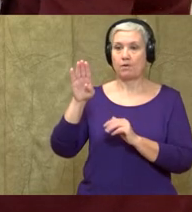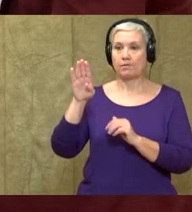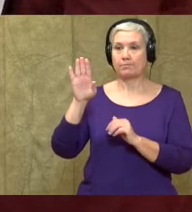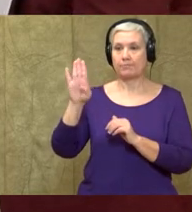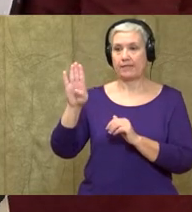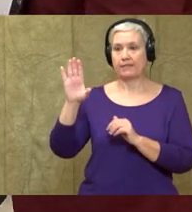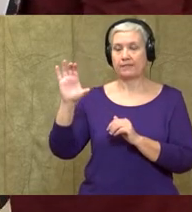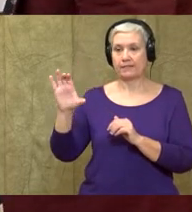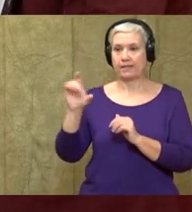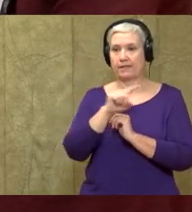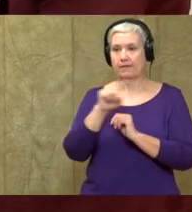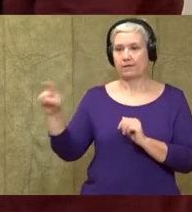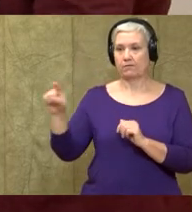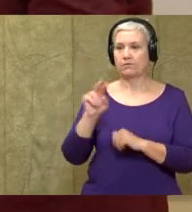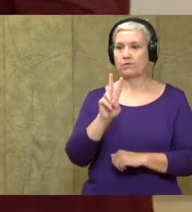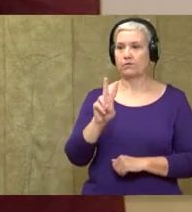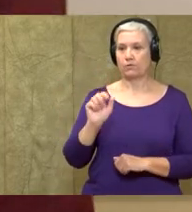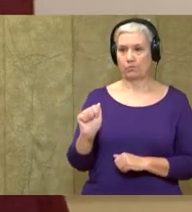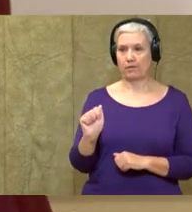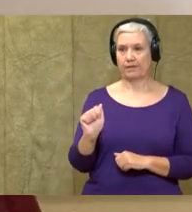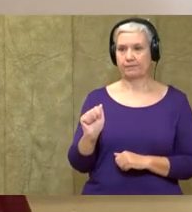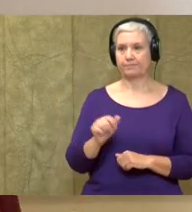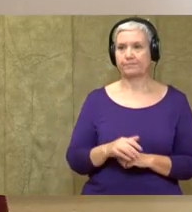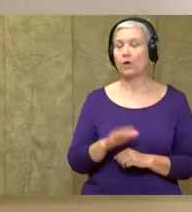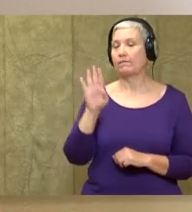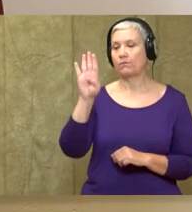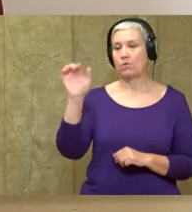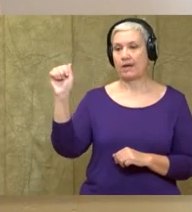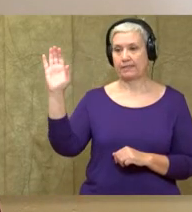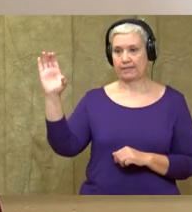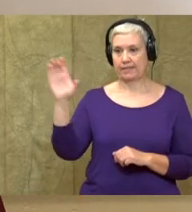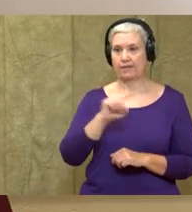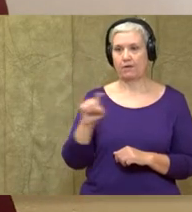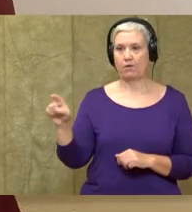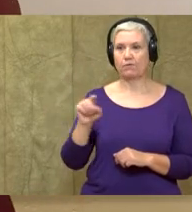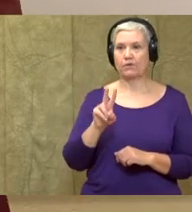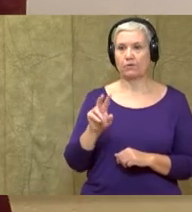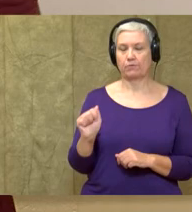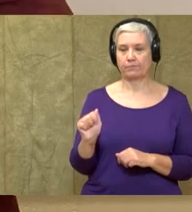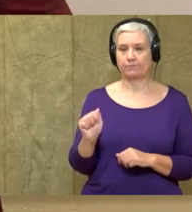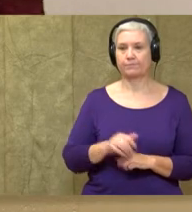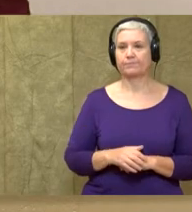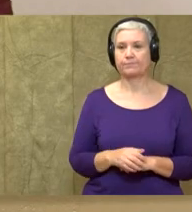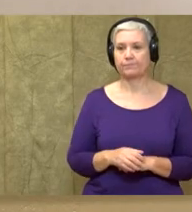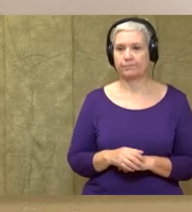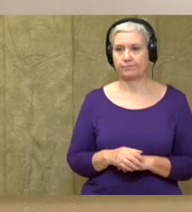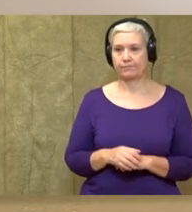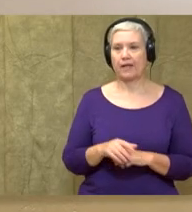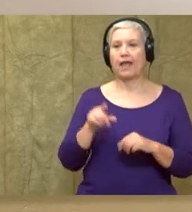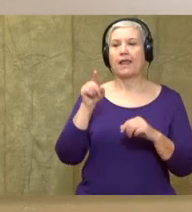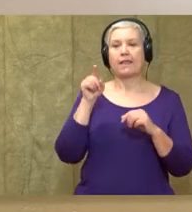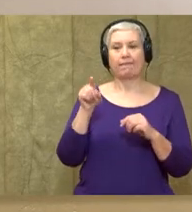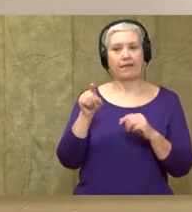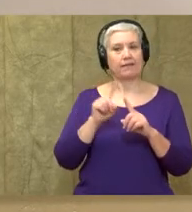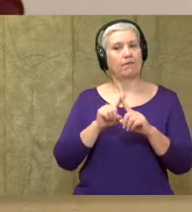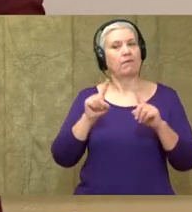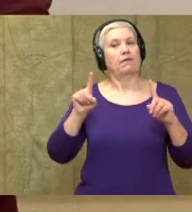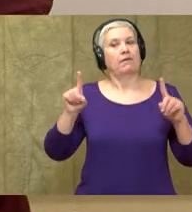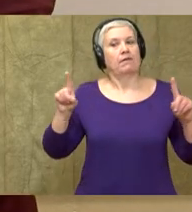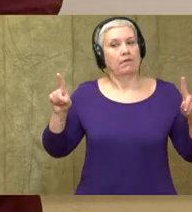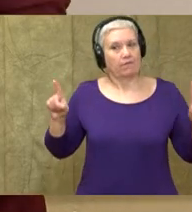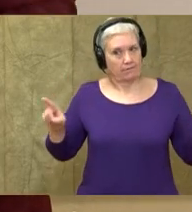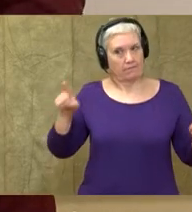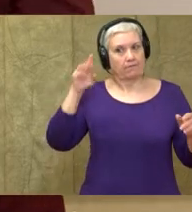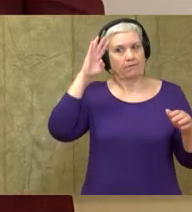all over 2a. And when I substitute those values in and find the solution, it's a very different strategy than what we had to do